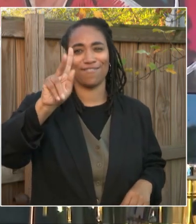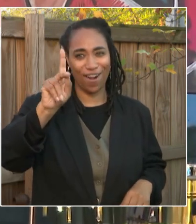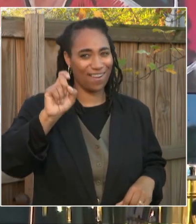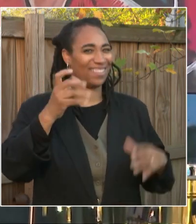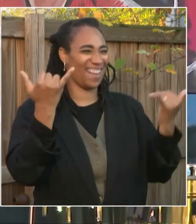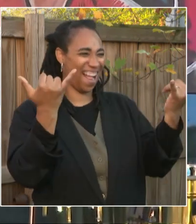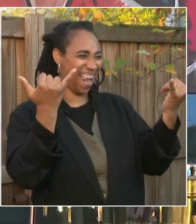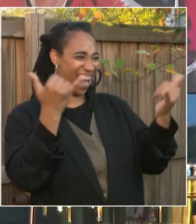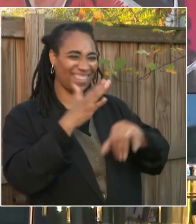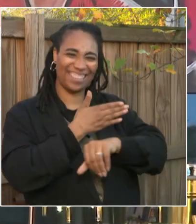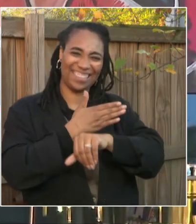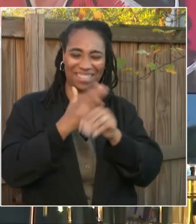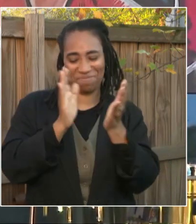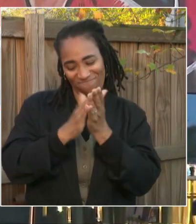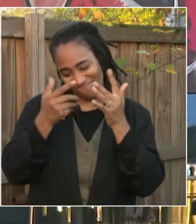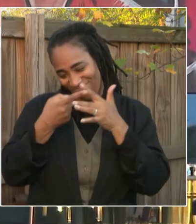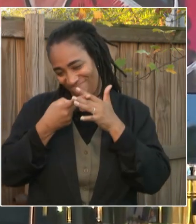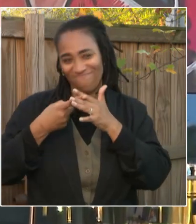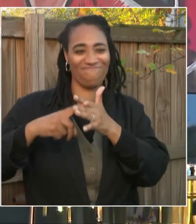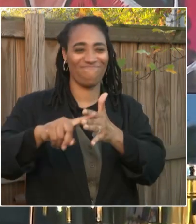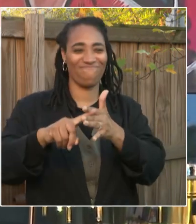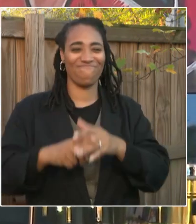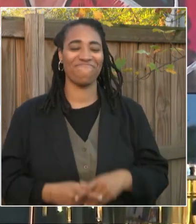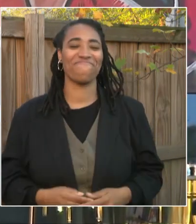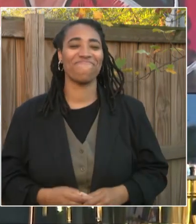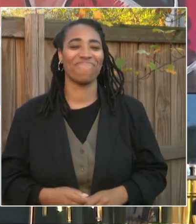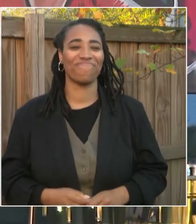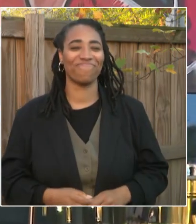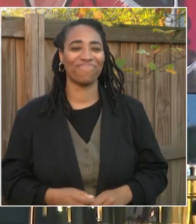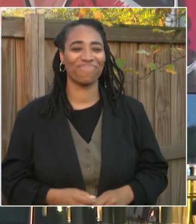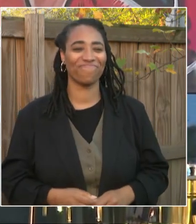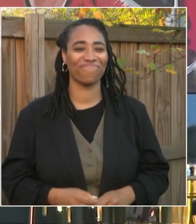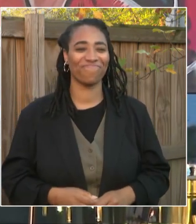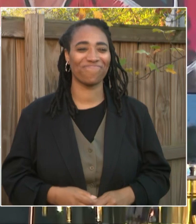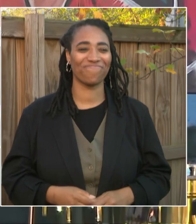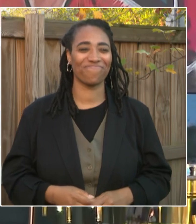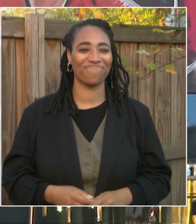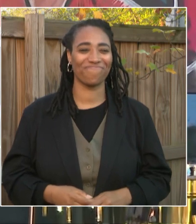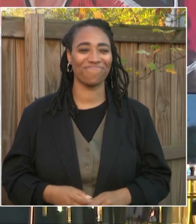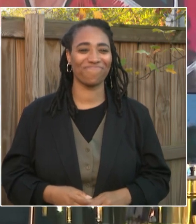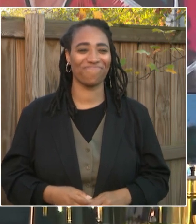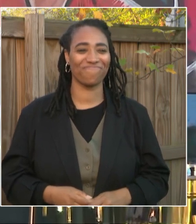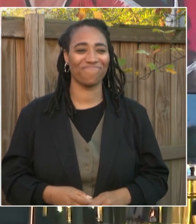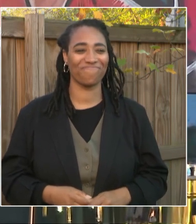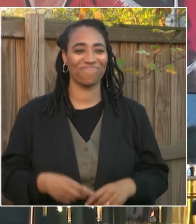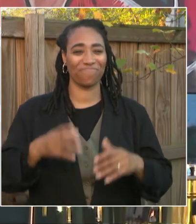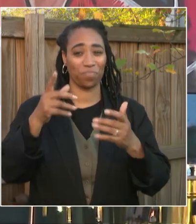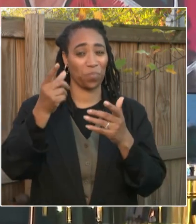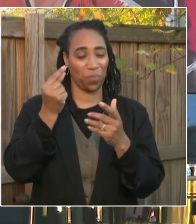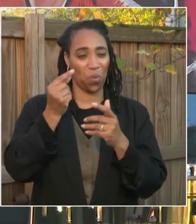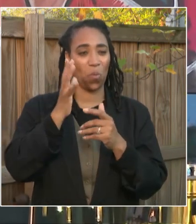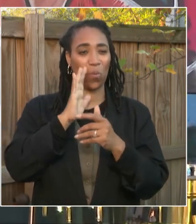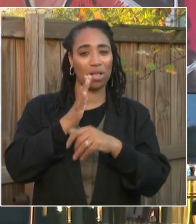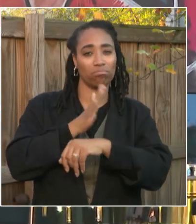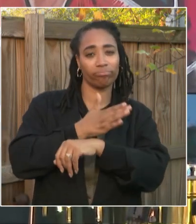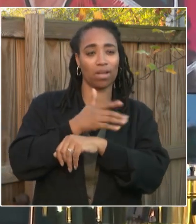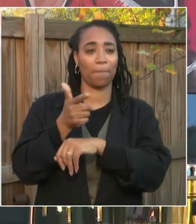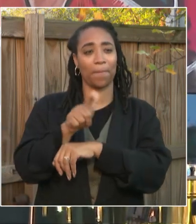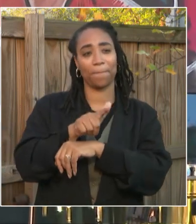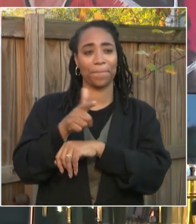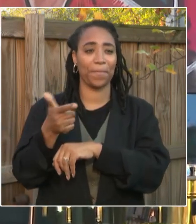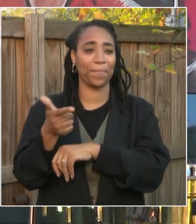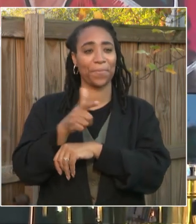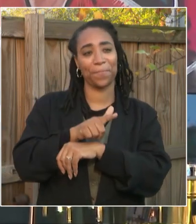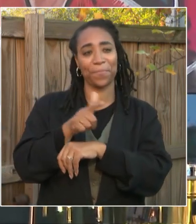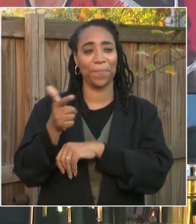Mo Shorter. So they're going to be going back and forth like they did in 2010 at the 2010 Go-Go Awards.